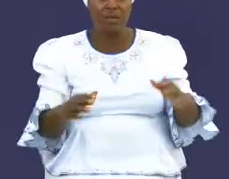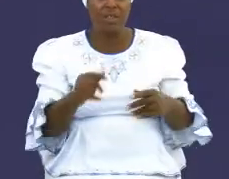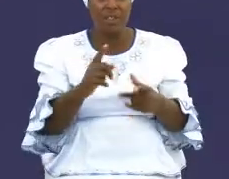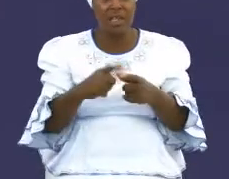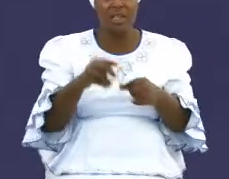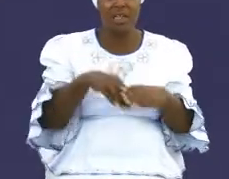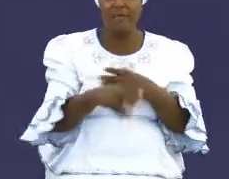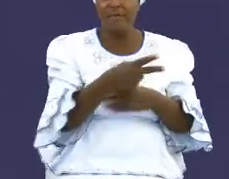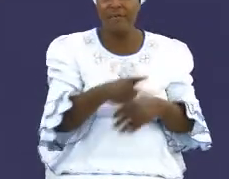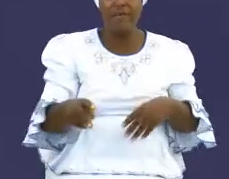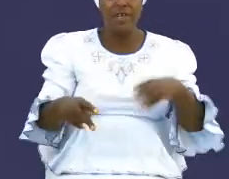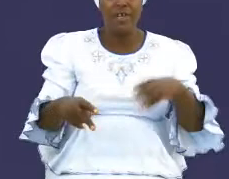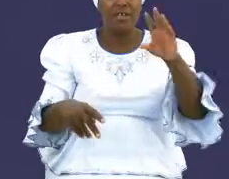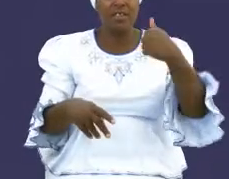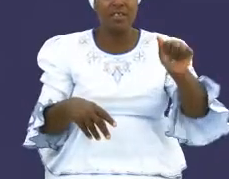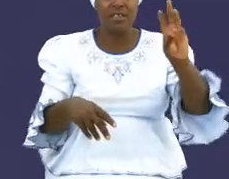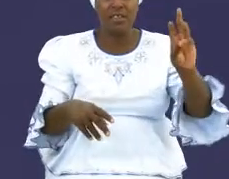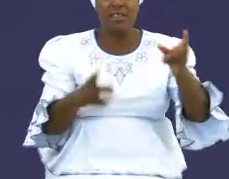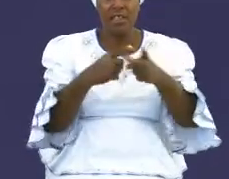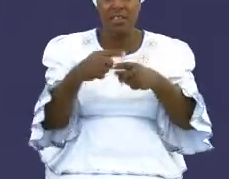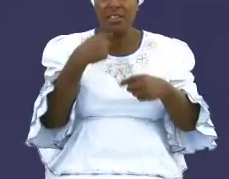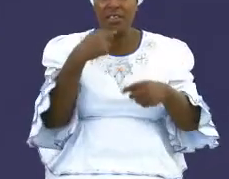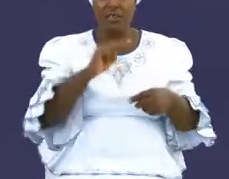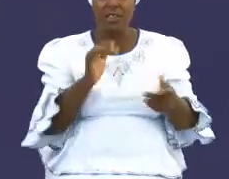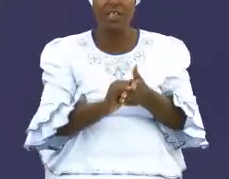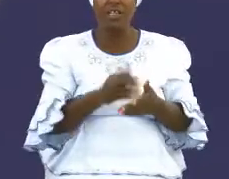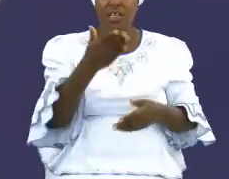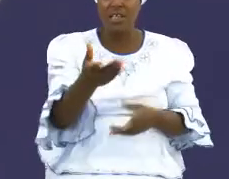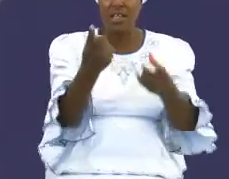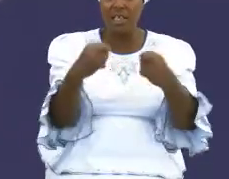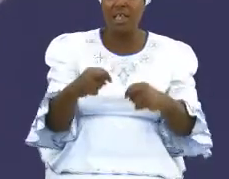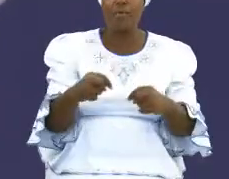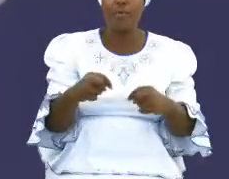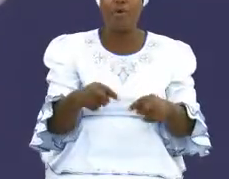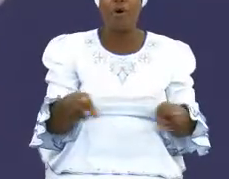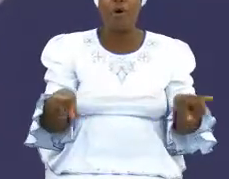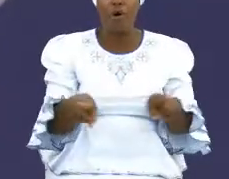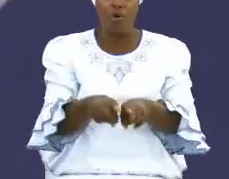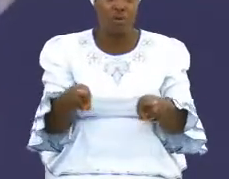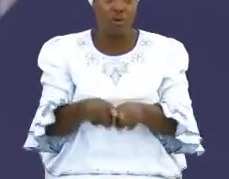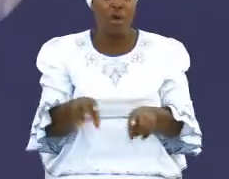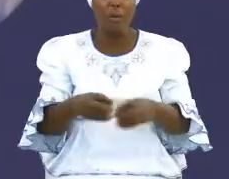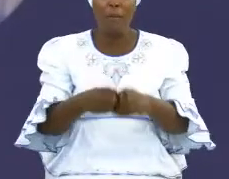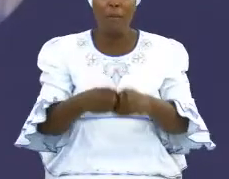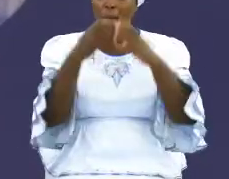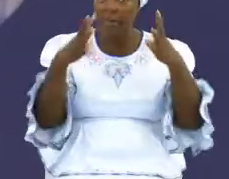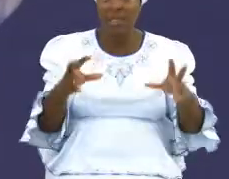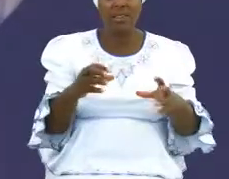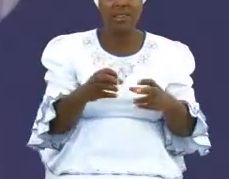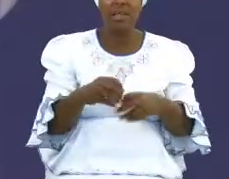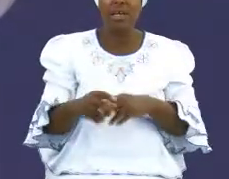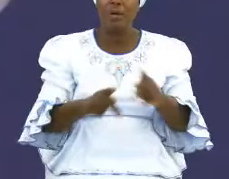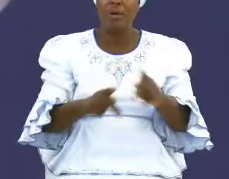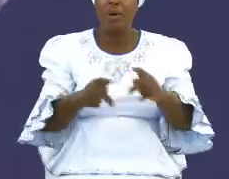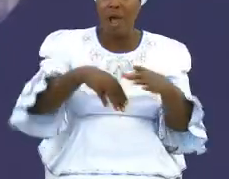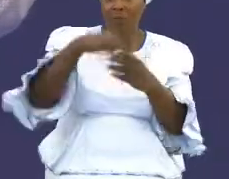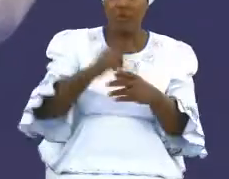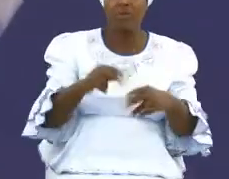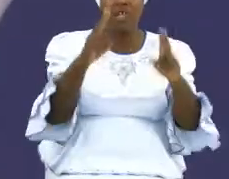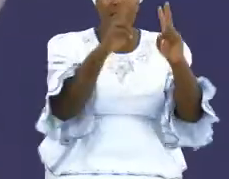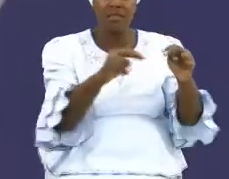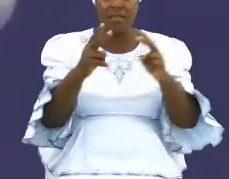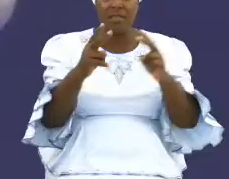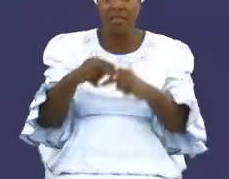tells us there came also a multitude out of the cities round about